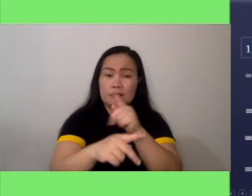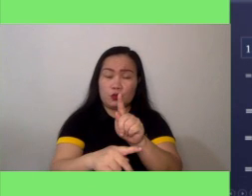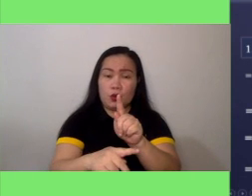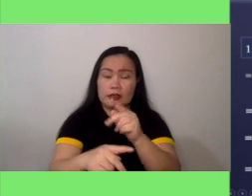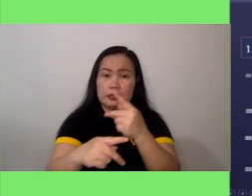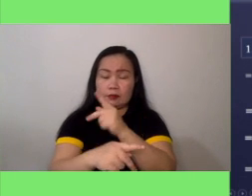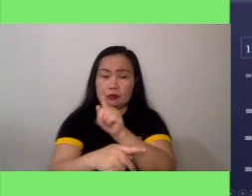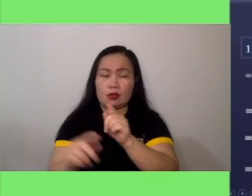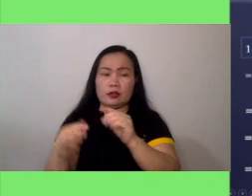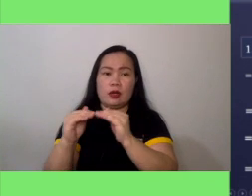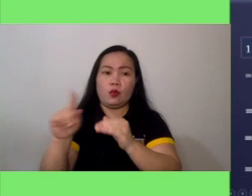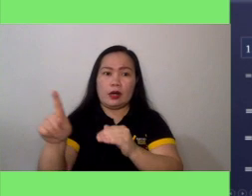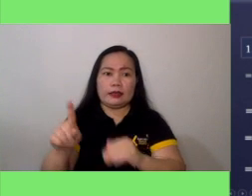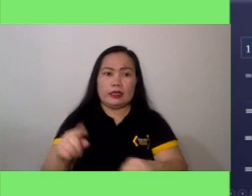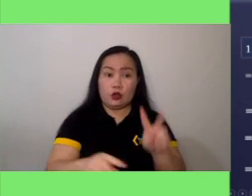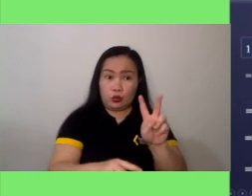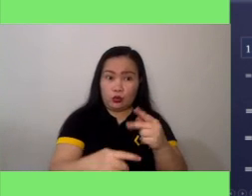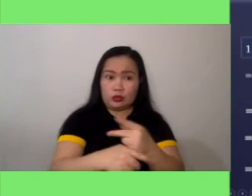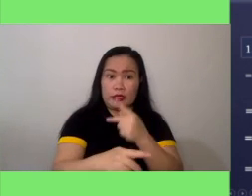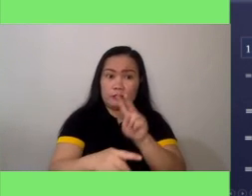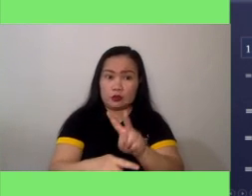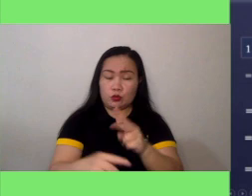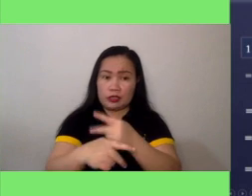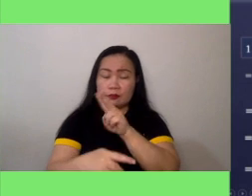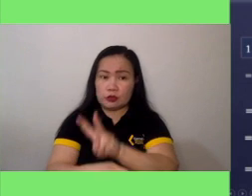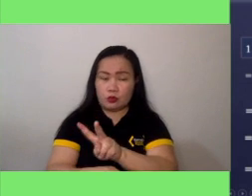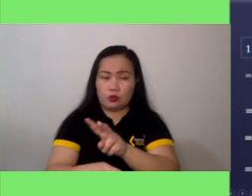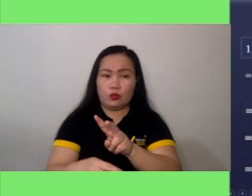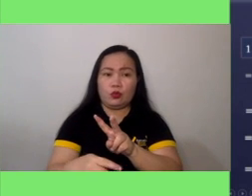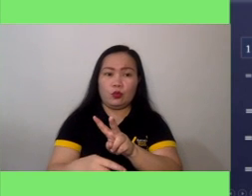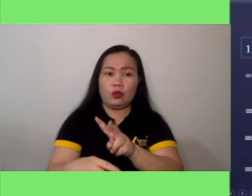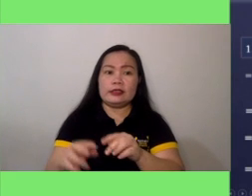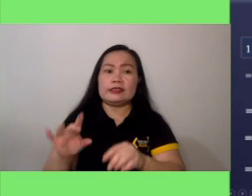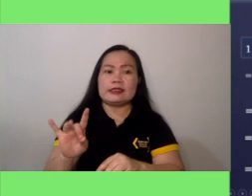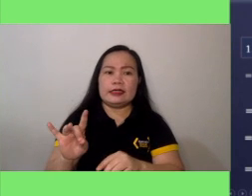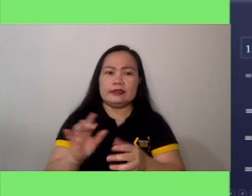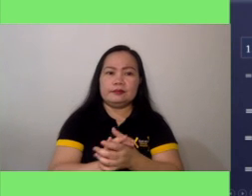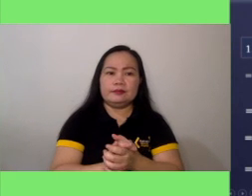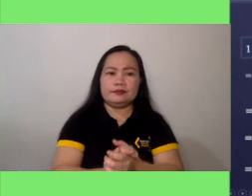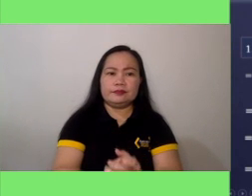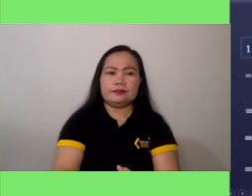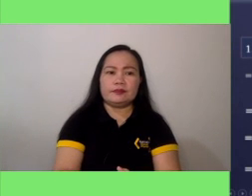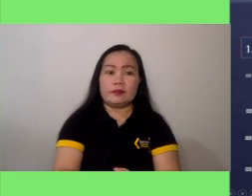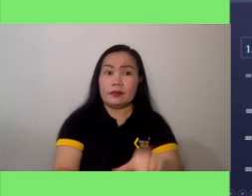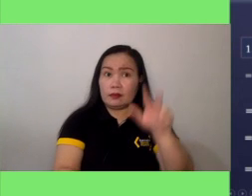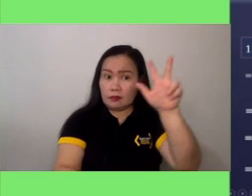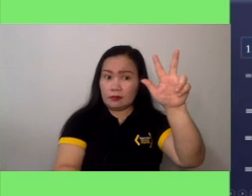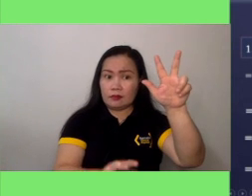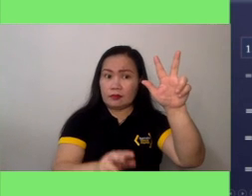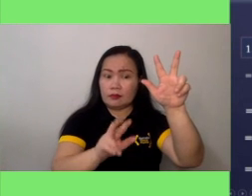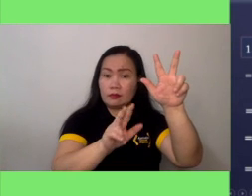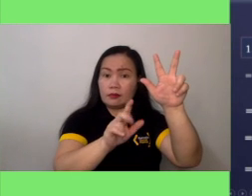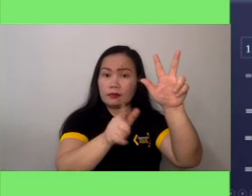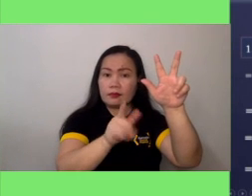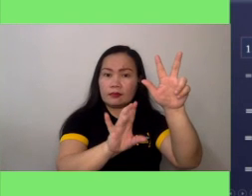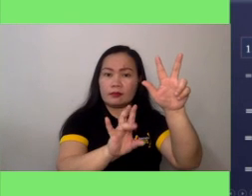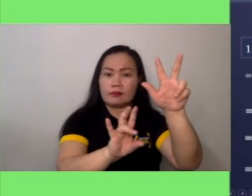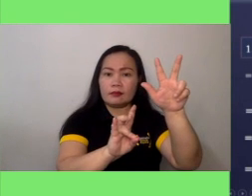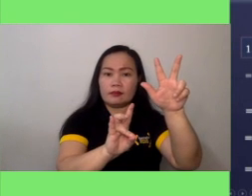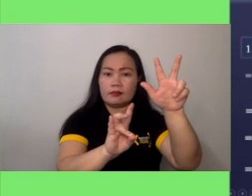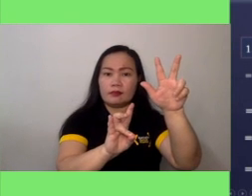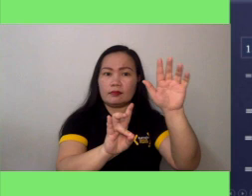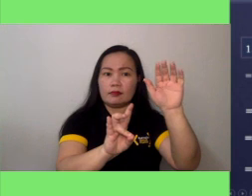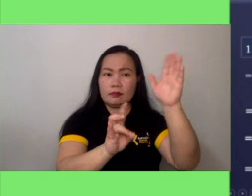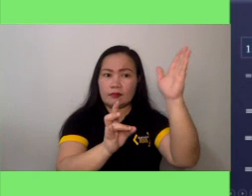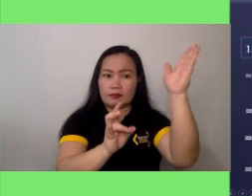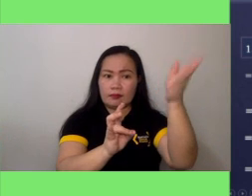2, 4 times 2, 8. Okay? And then now, we will simplify. So, kailangan ma-multiply mo muna to. So, this is, pwede mo